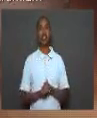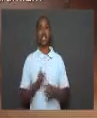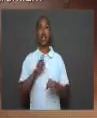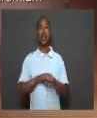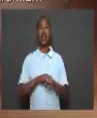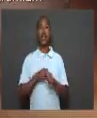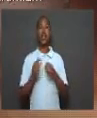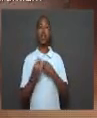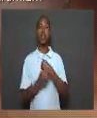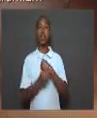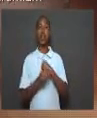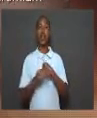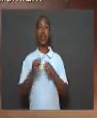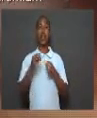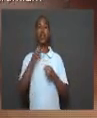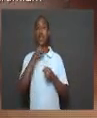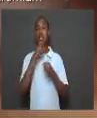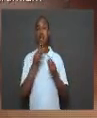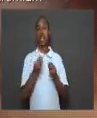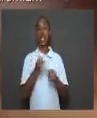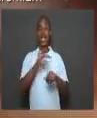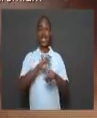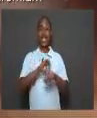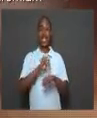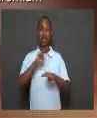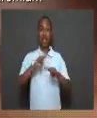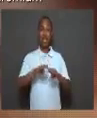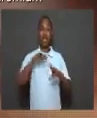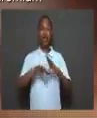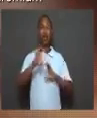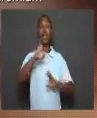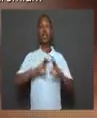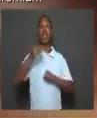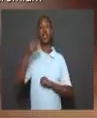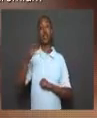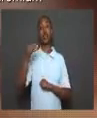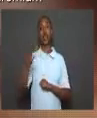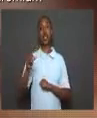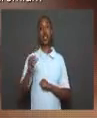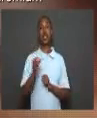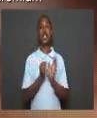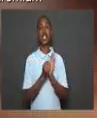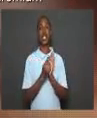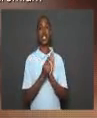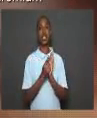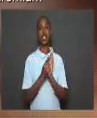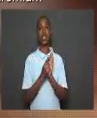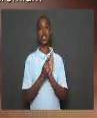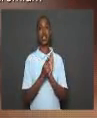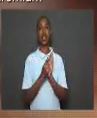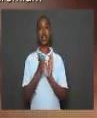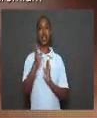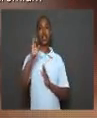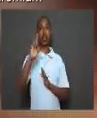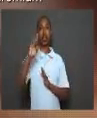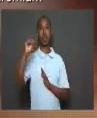During mineral tanning, the skins are placed into a chemical solution, such as chromium